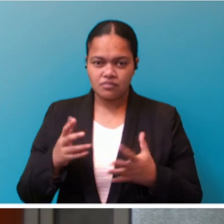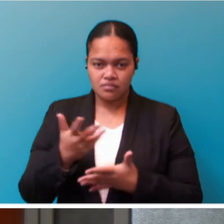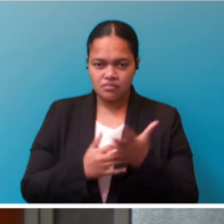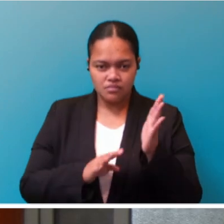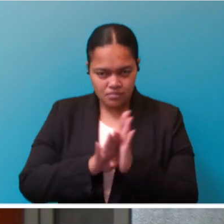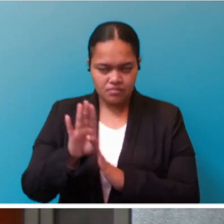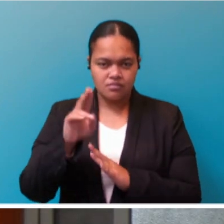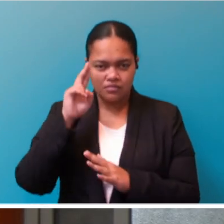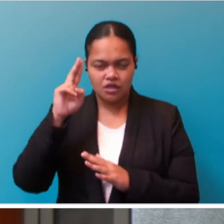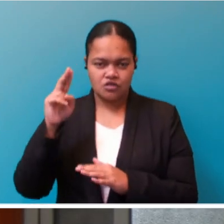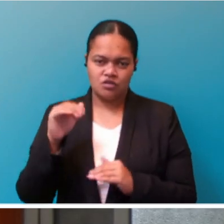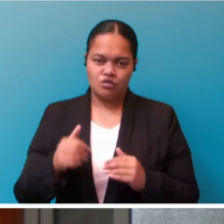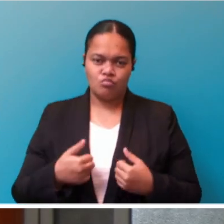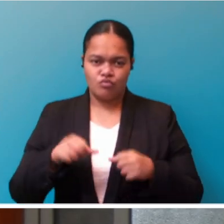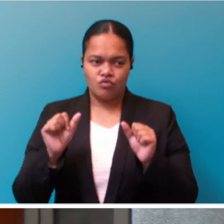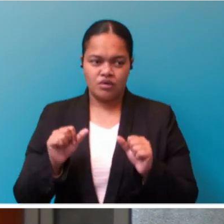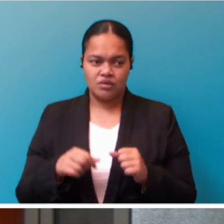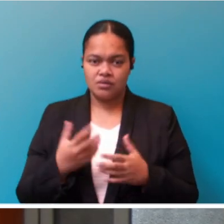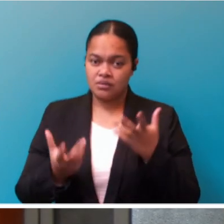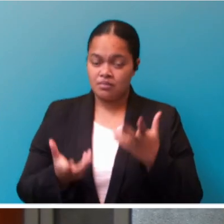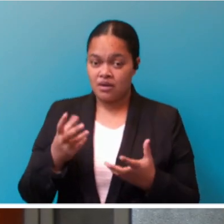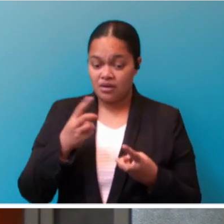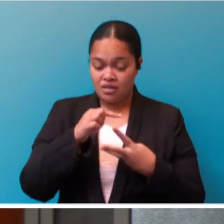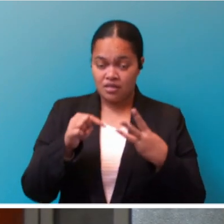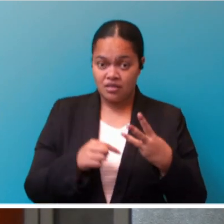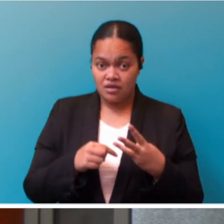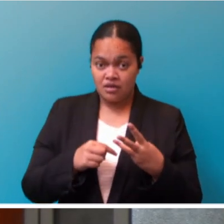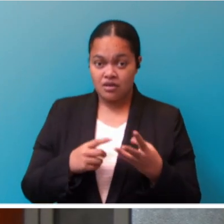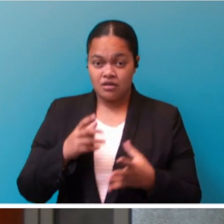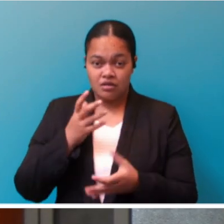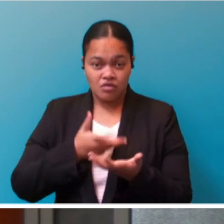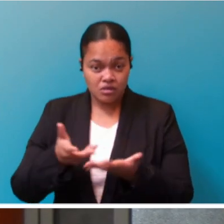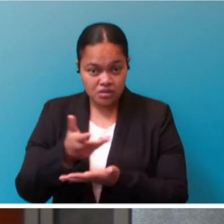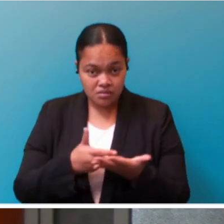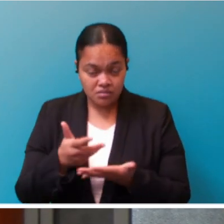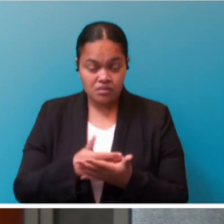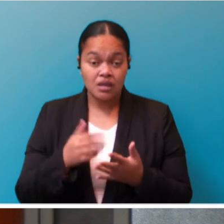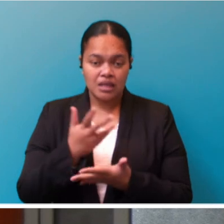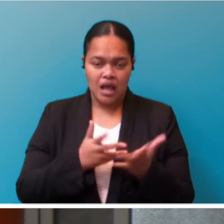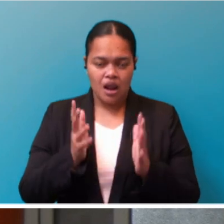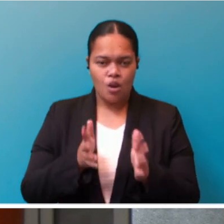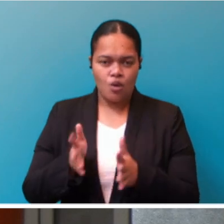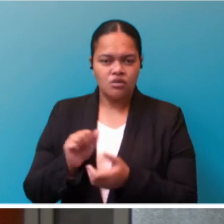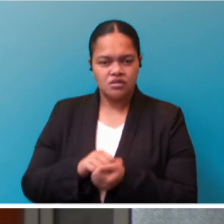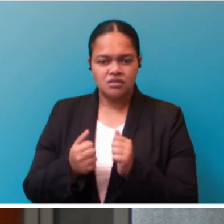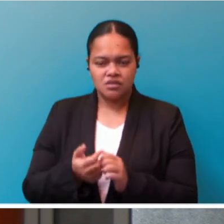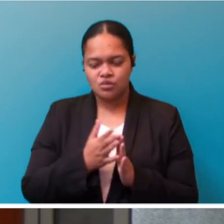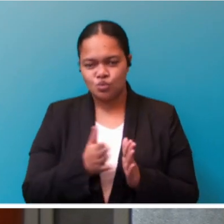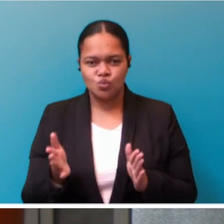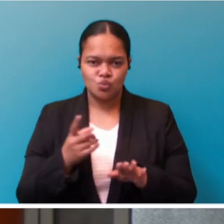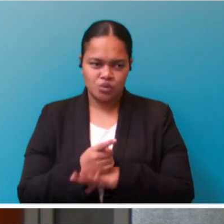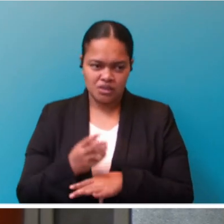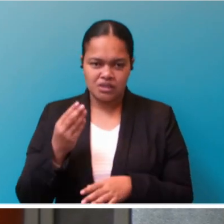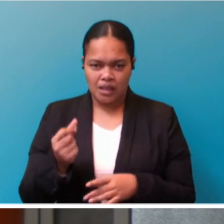national progress. Apart from the 3 national constructive dialogues, there were also Talanoa sessions held during the week. Some of the